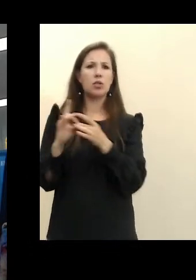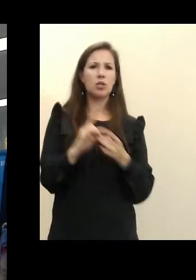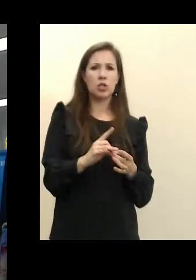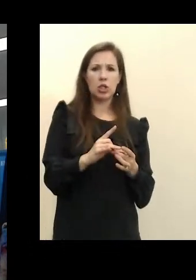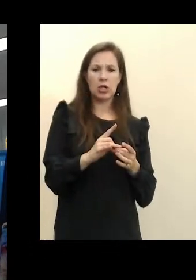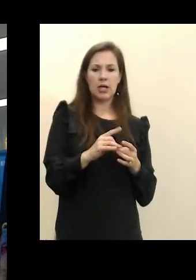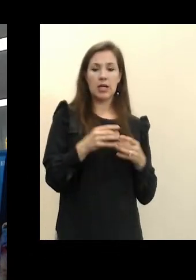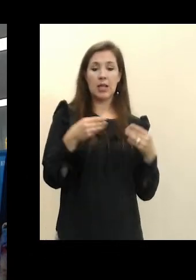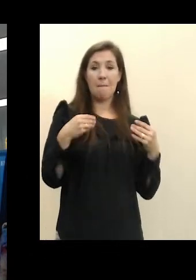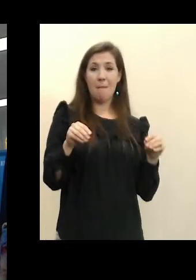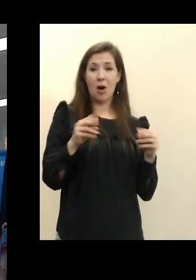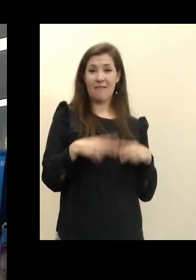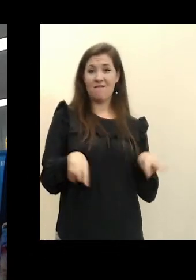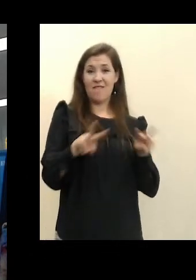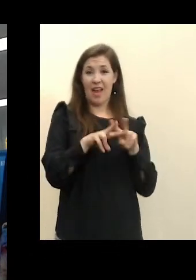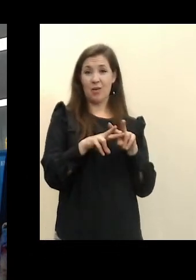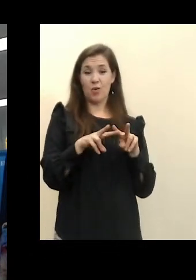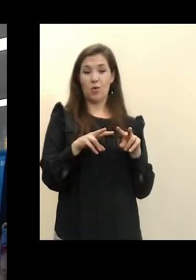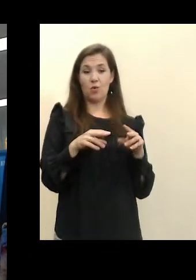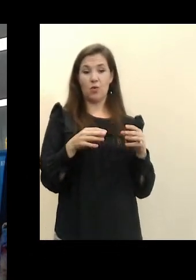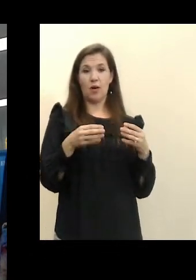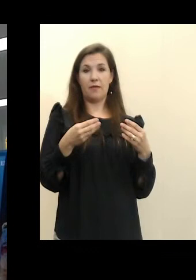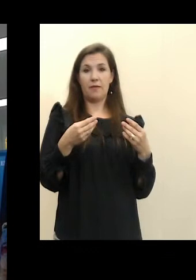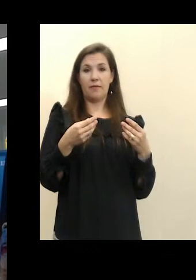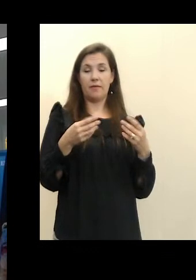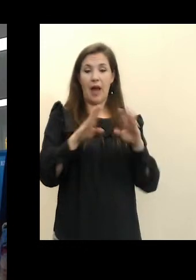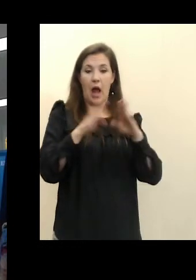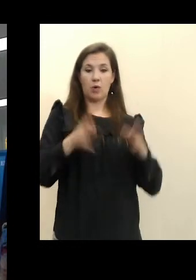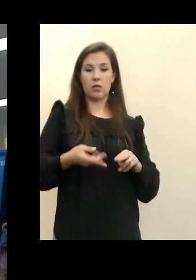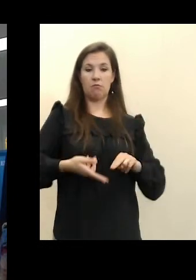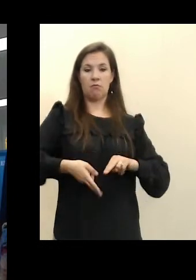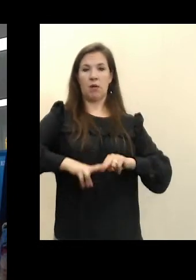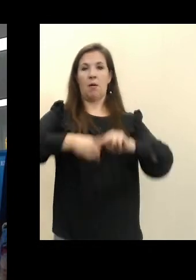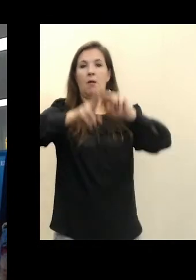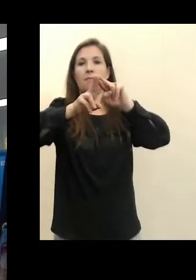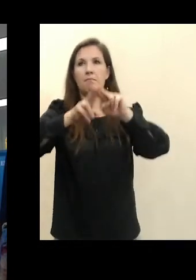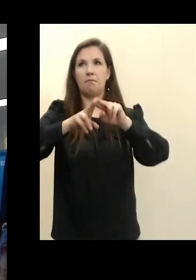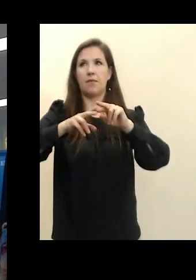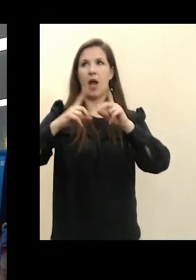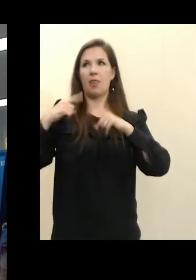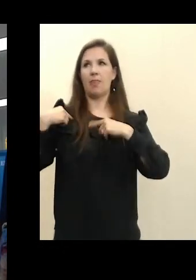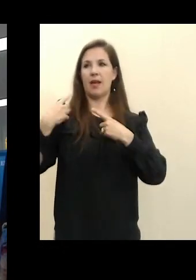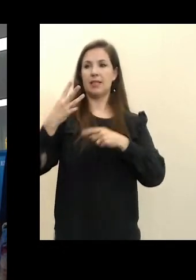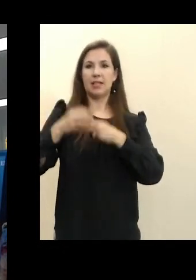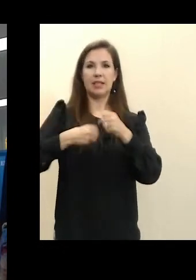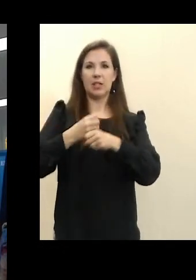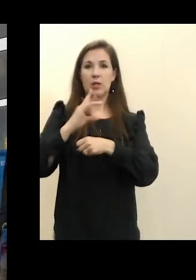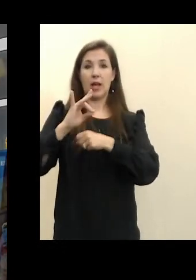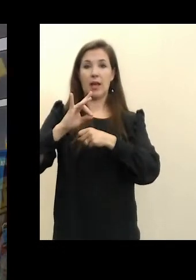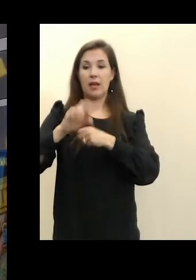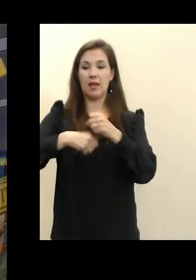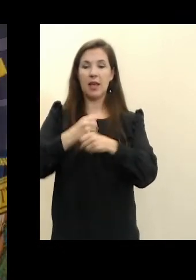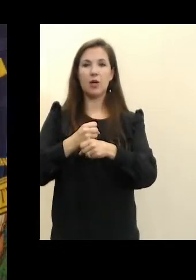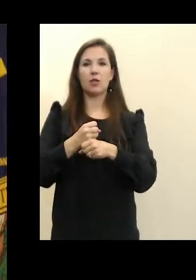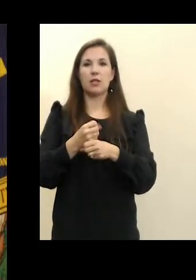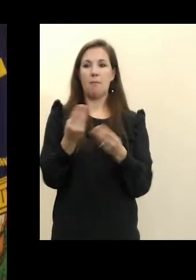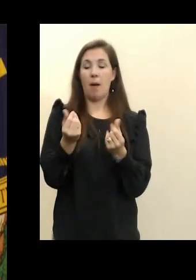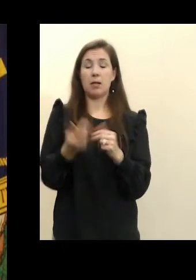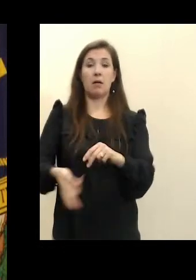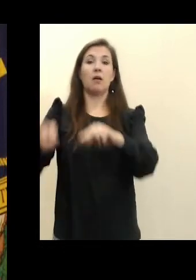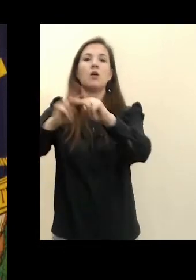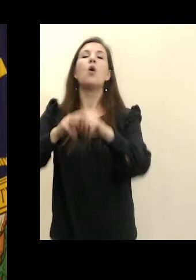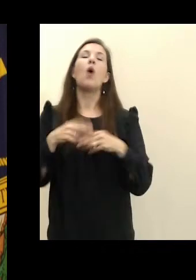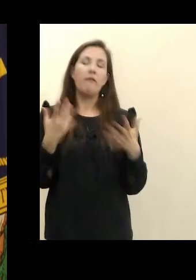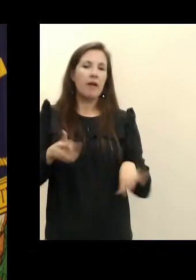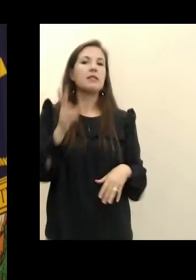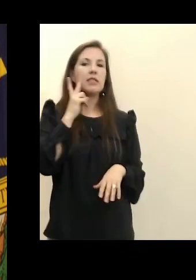market value of real estate going up so dramatically over the course of the last 6 to 8 years? Well, we have seen levy growth